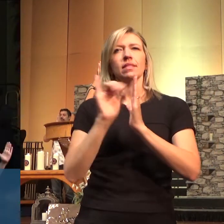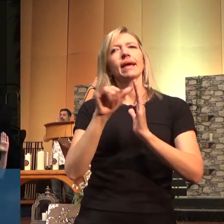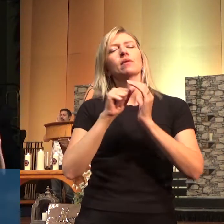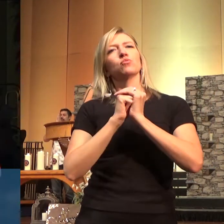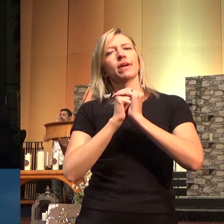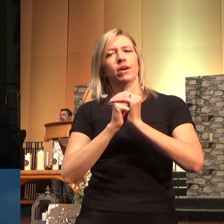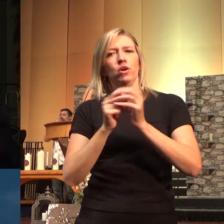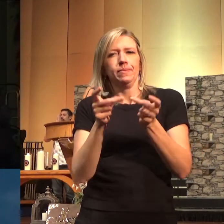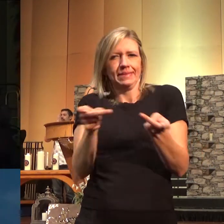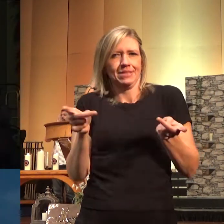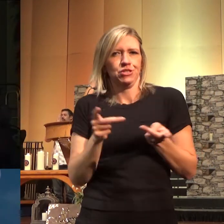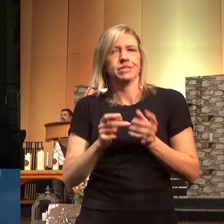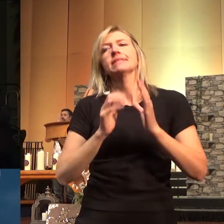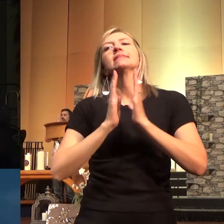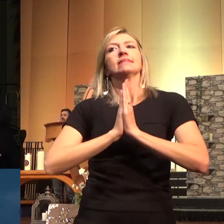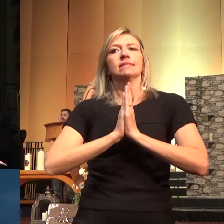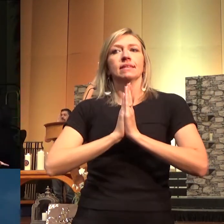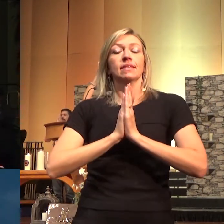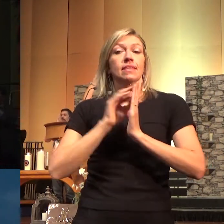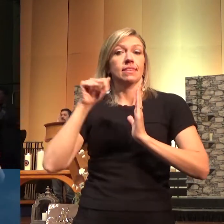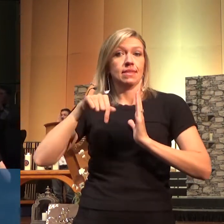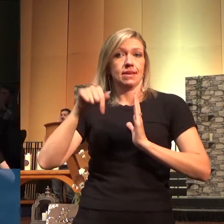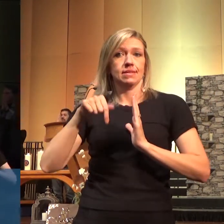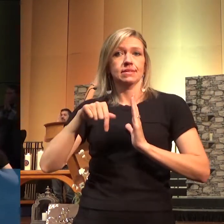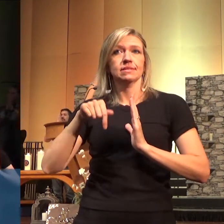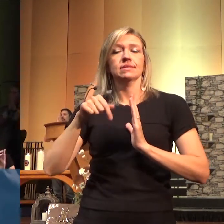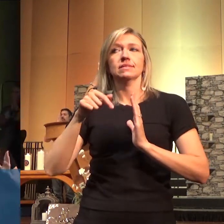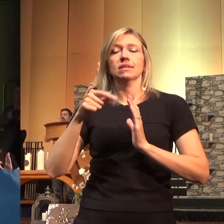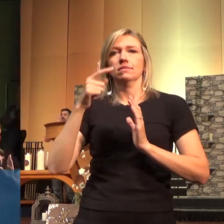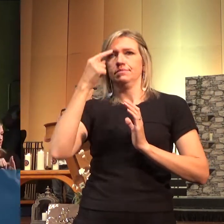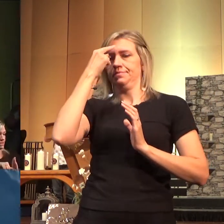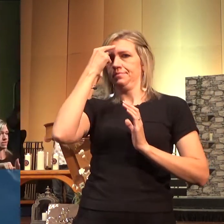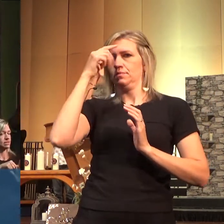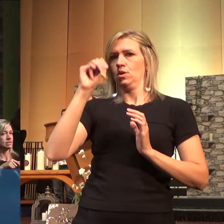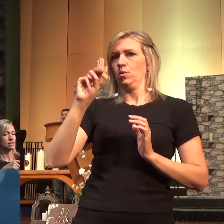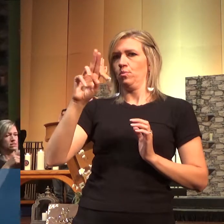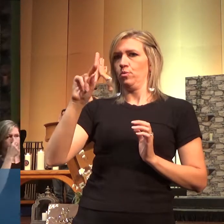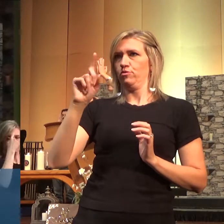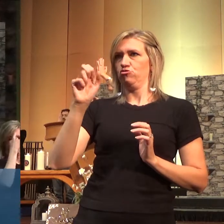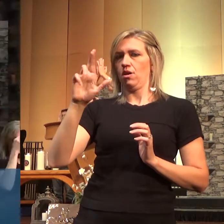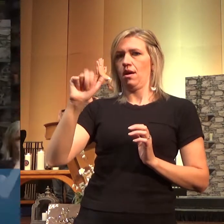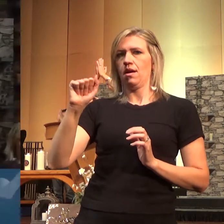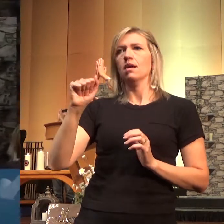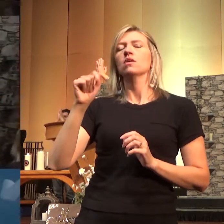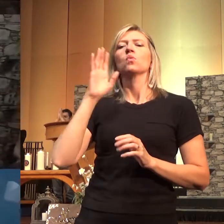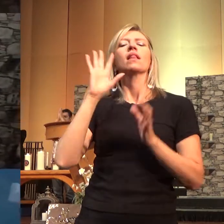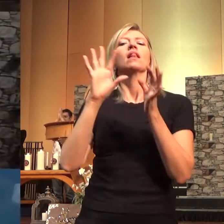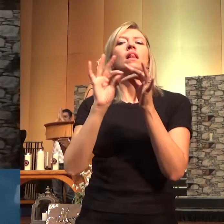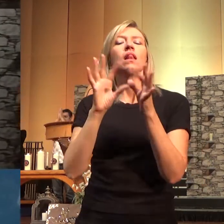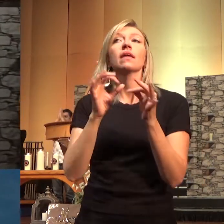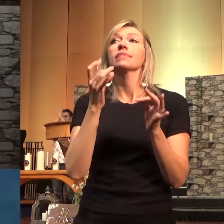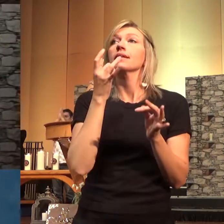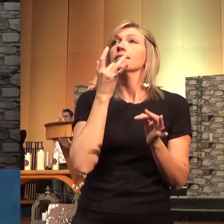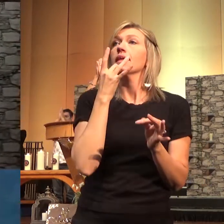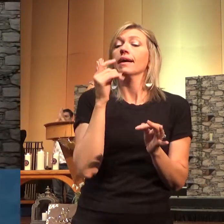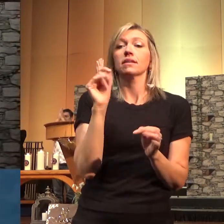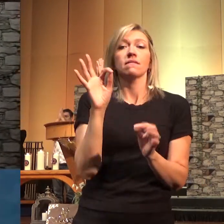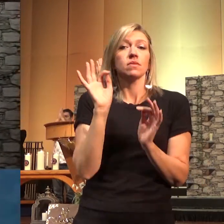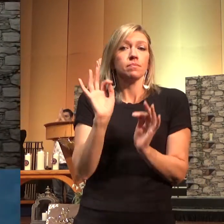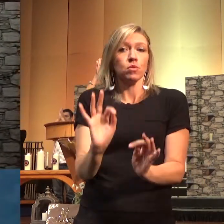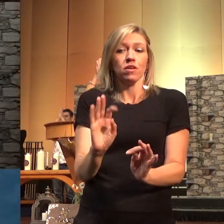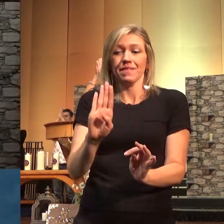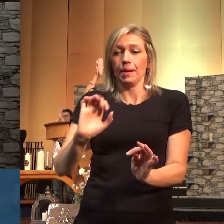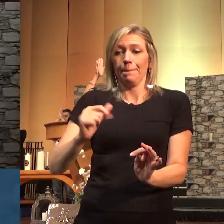prayer position. And in this position, in this mudra above your head, you will say, the light of the perfect